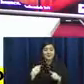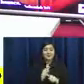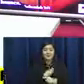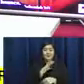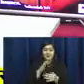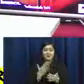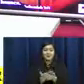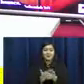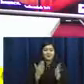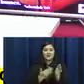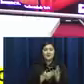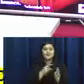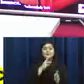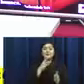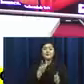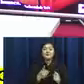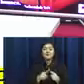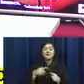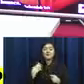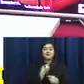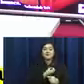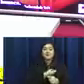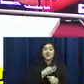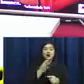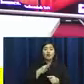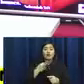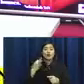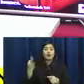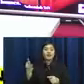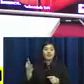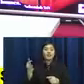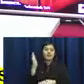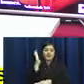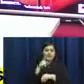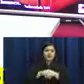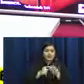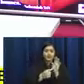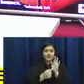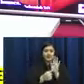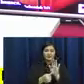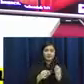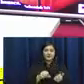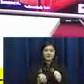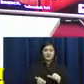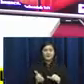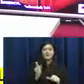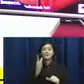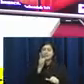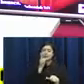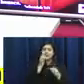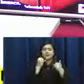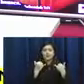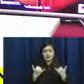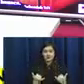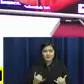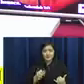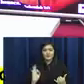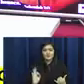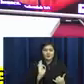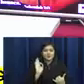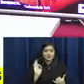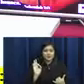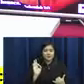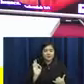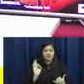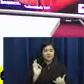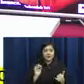again, welcome back sa ating pong favorite noontime show, The Baptist Lunch. And today is our Father's episode. Today is Friday. Natapos na naman